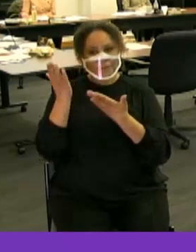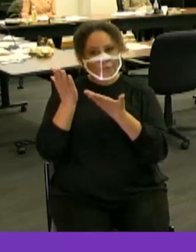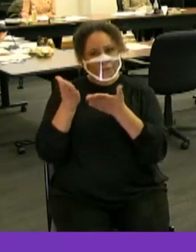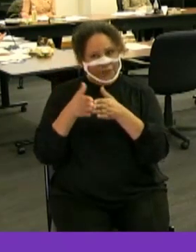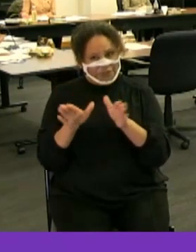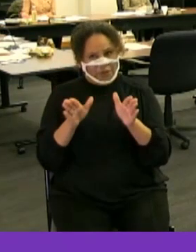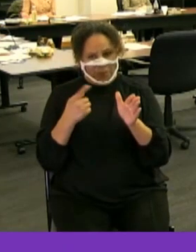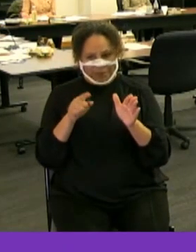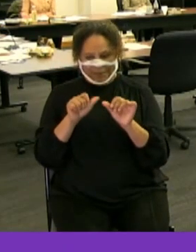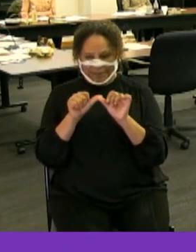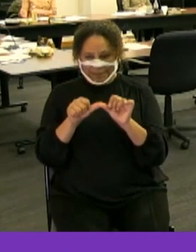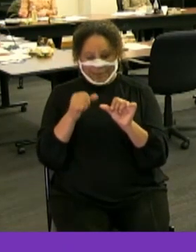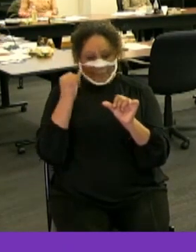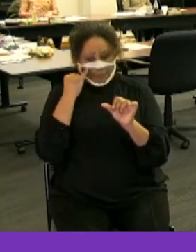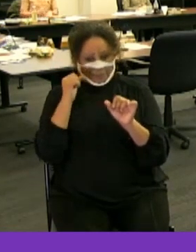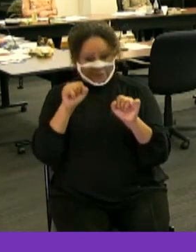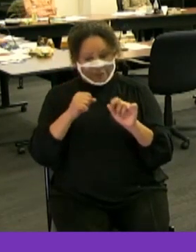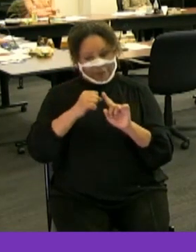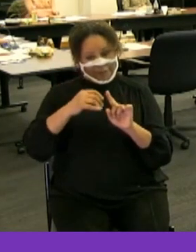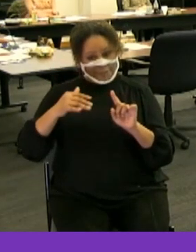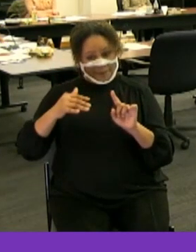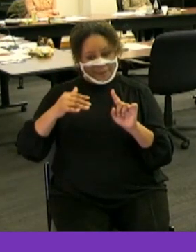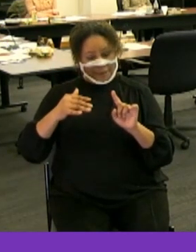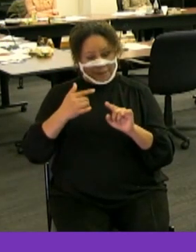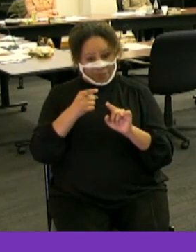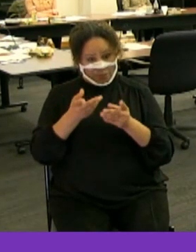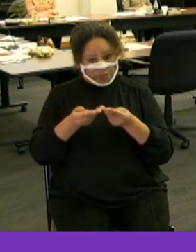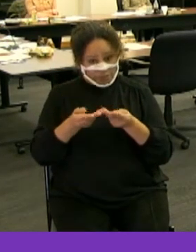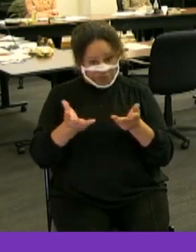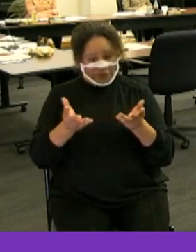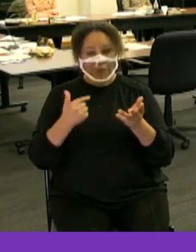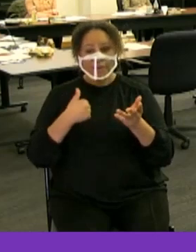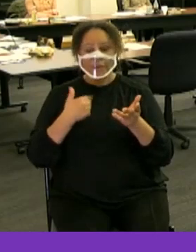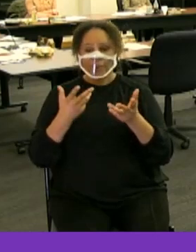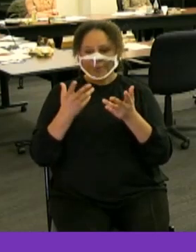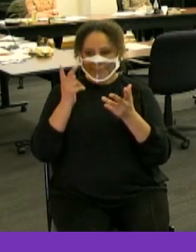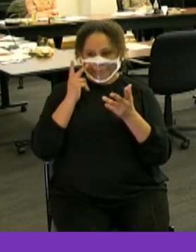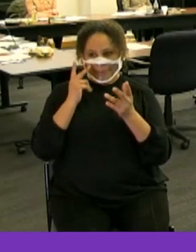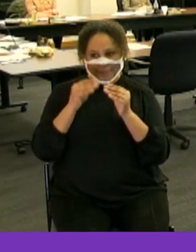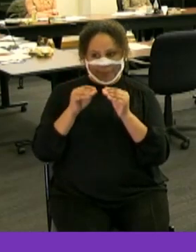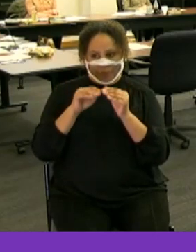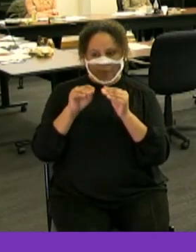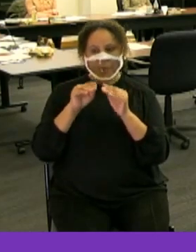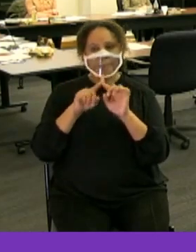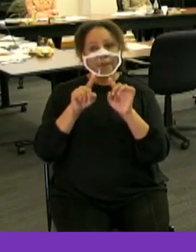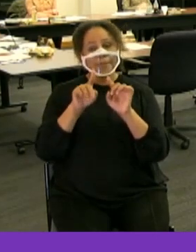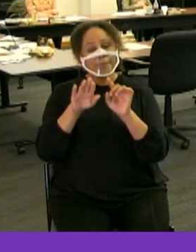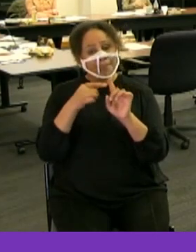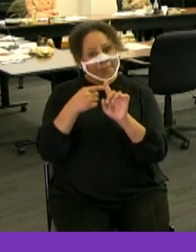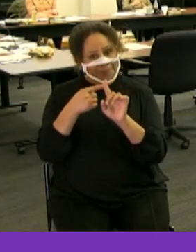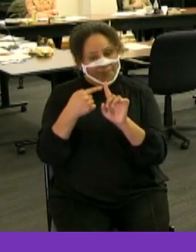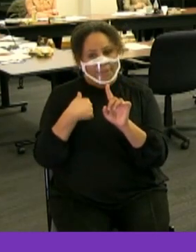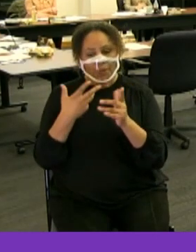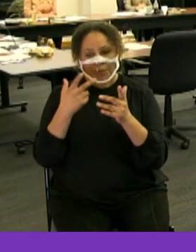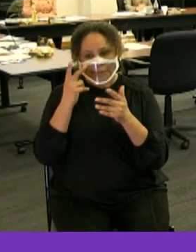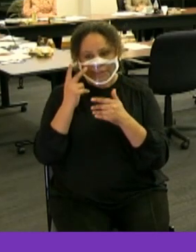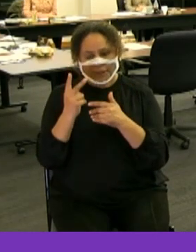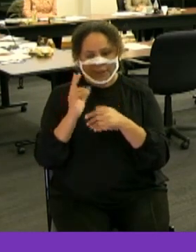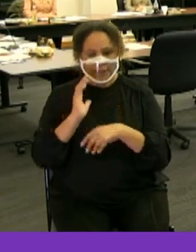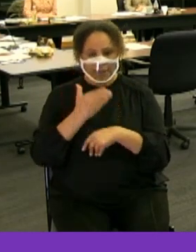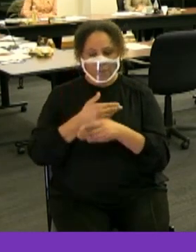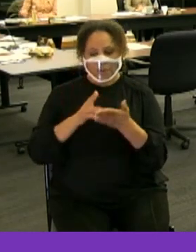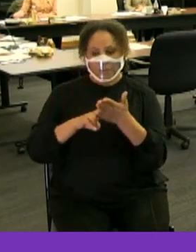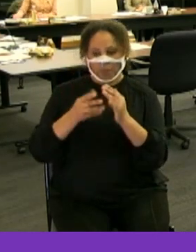and we need to continue. And if we can expand on these providers, I would like to see more, but more importantly, I would like to see that